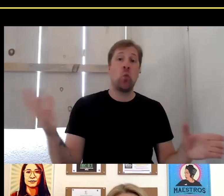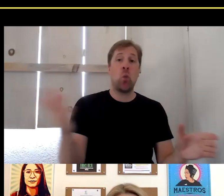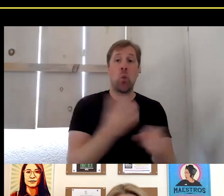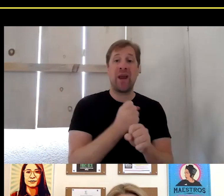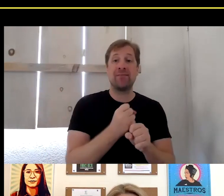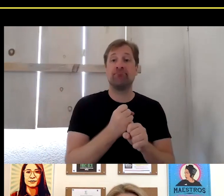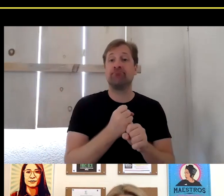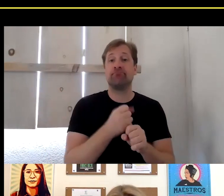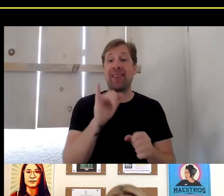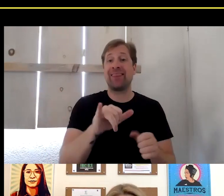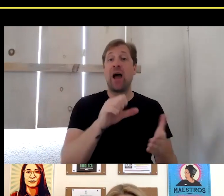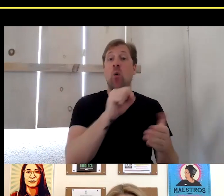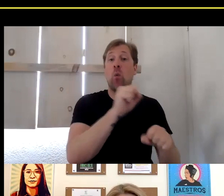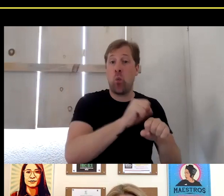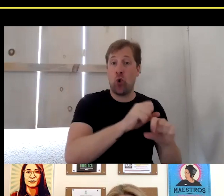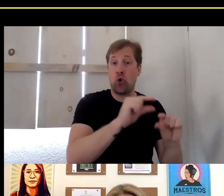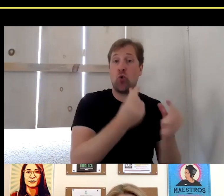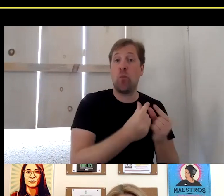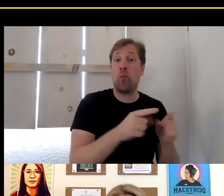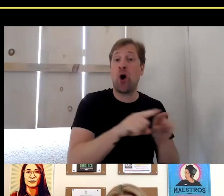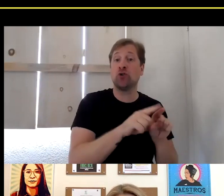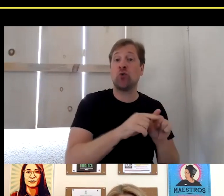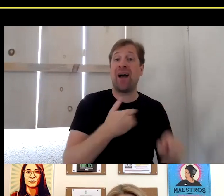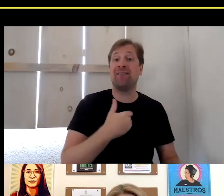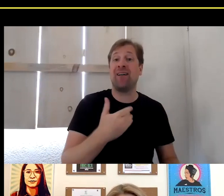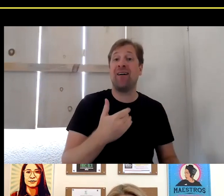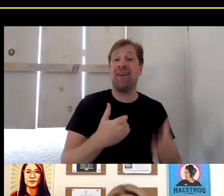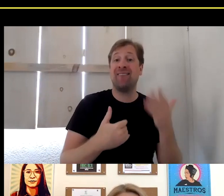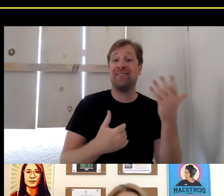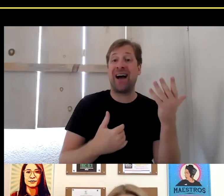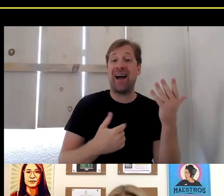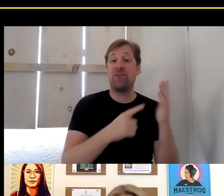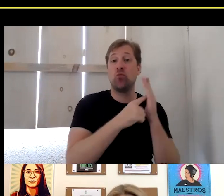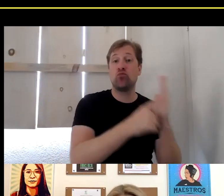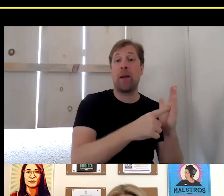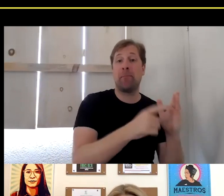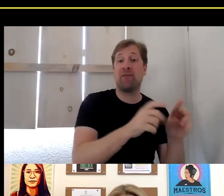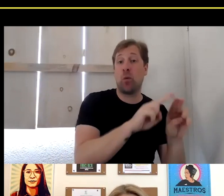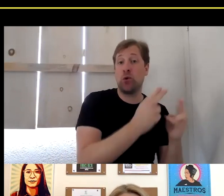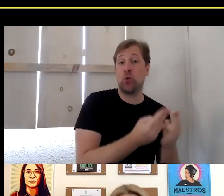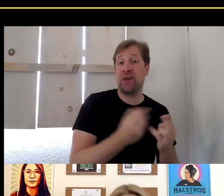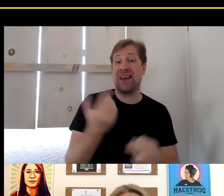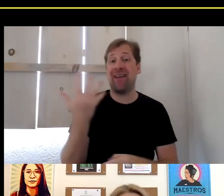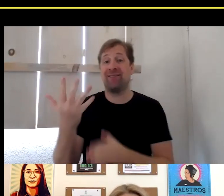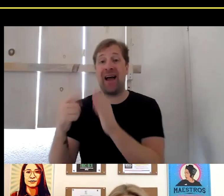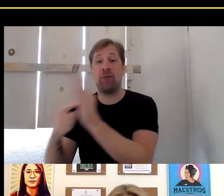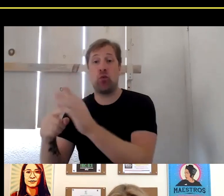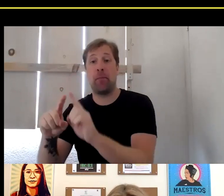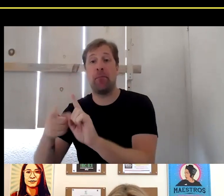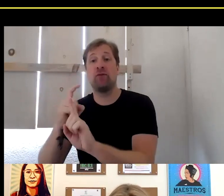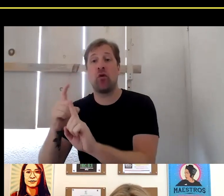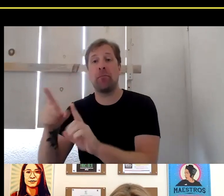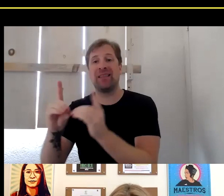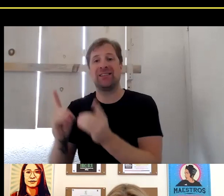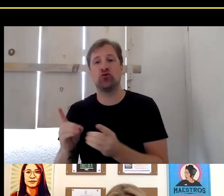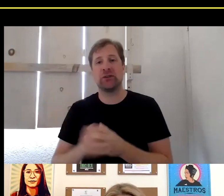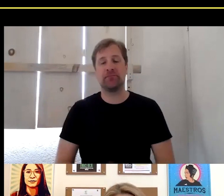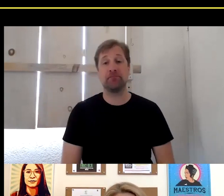And this work group will also have 5 representatives from UTLA and 5 representatives from LAUSD.